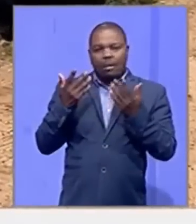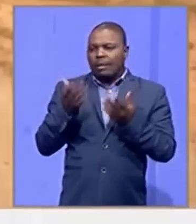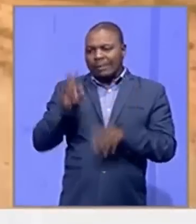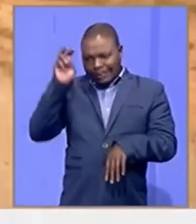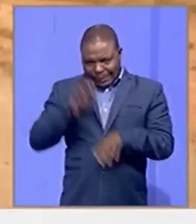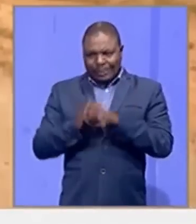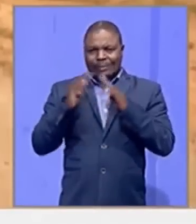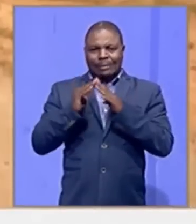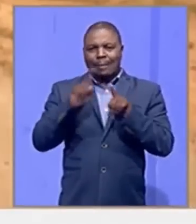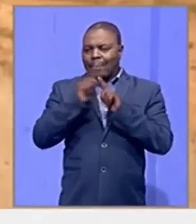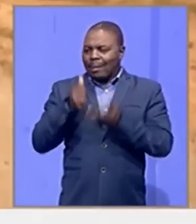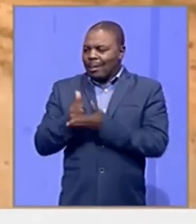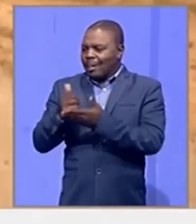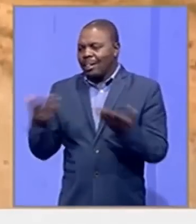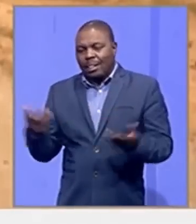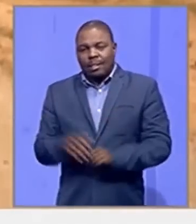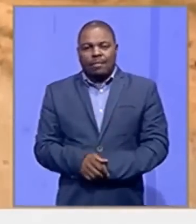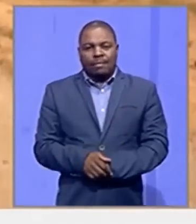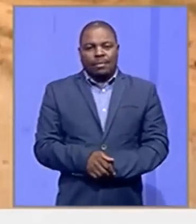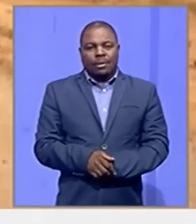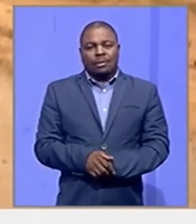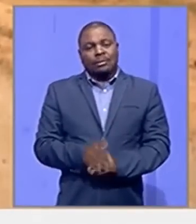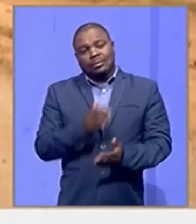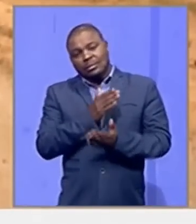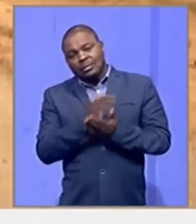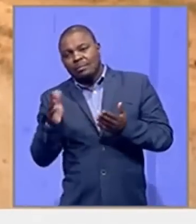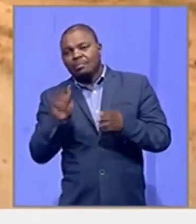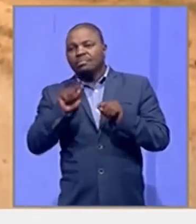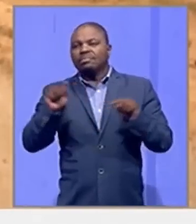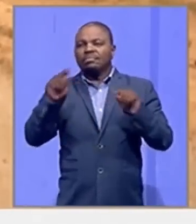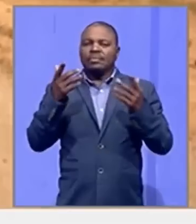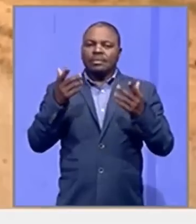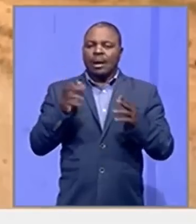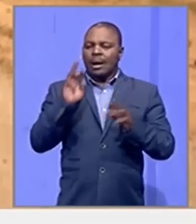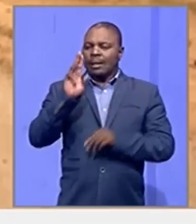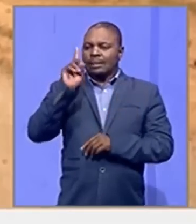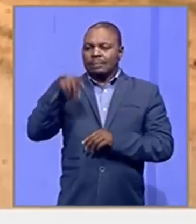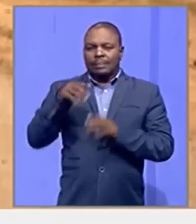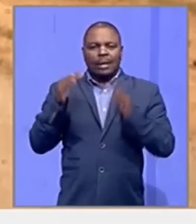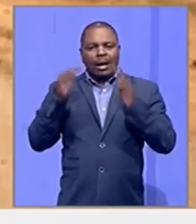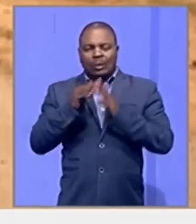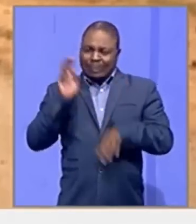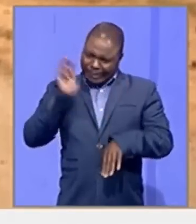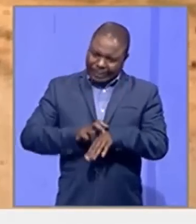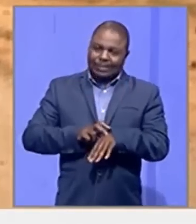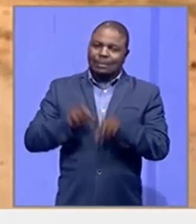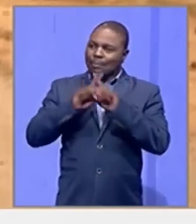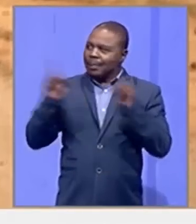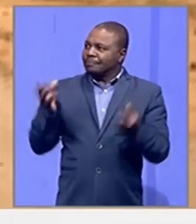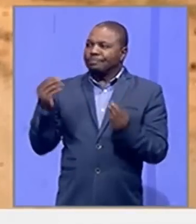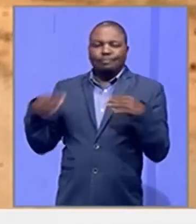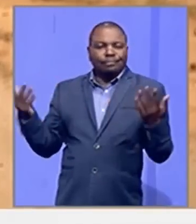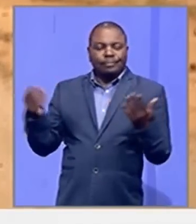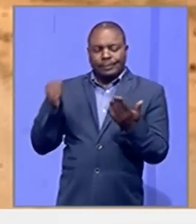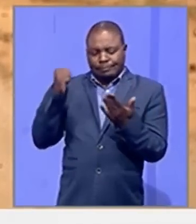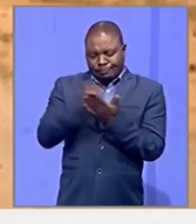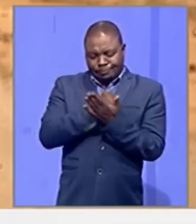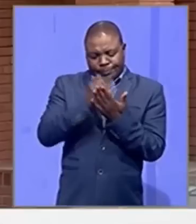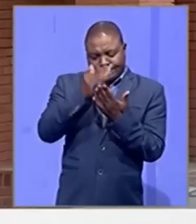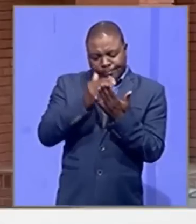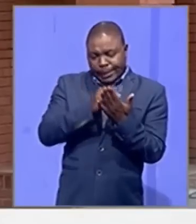hulege re ne le bana ba go rena bao ba hlokago di-RDP a ba di hwetše mara ba go ngwadiša gona ba